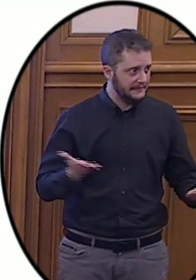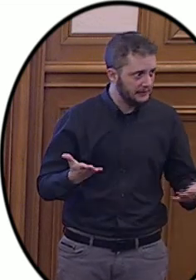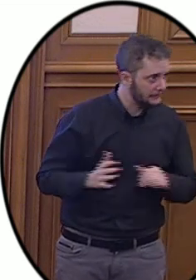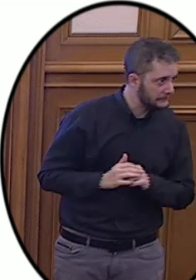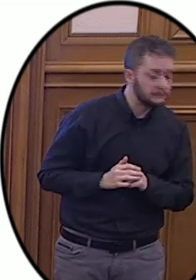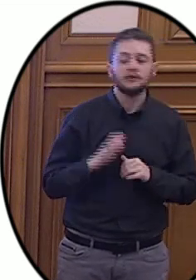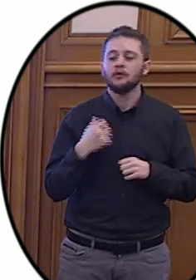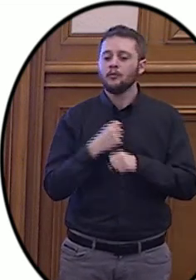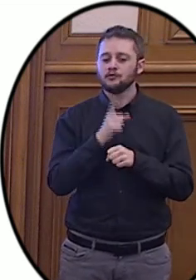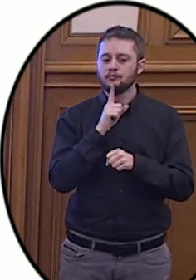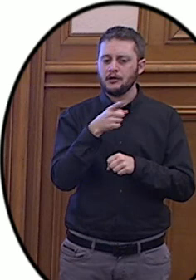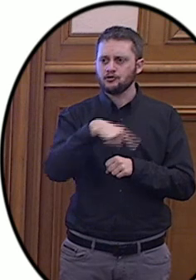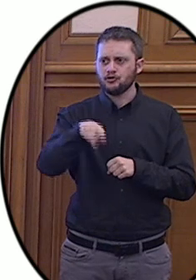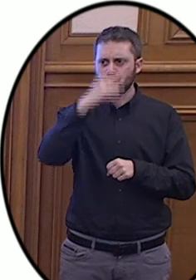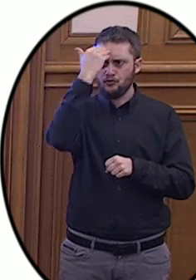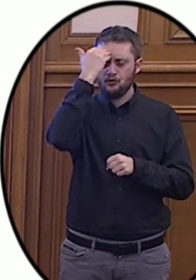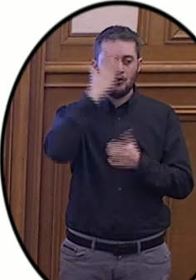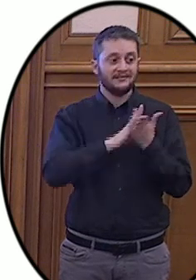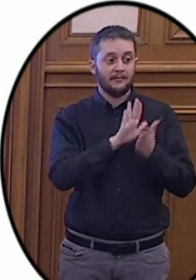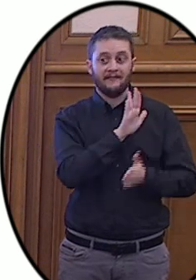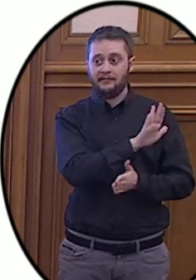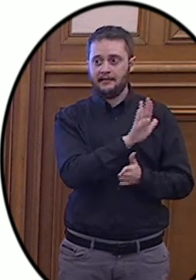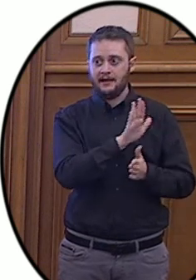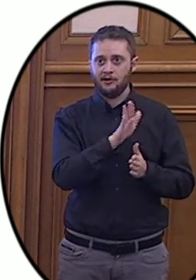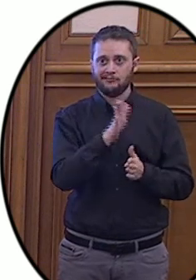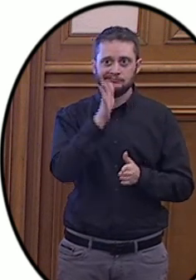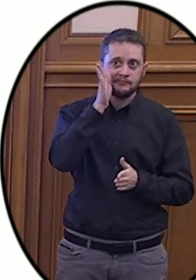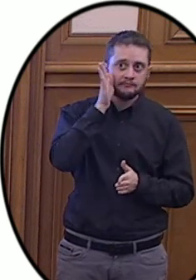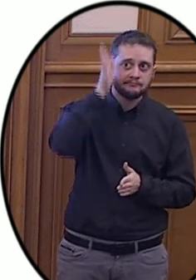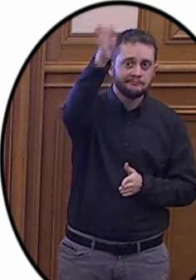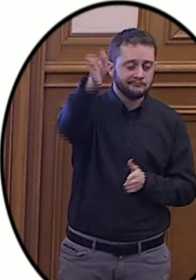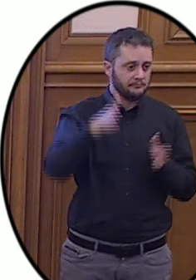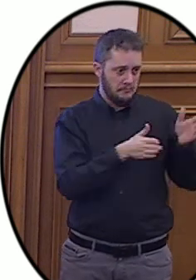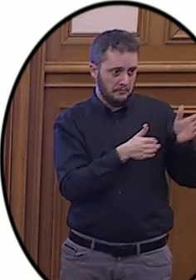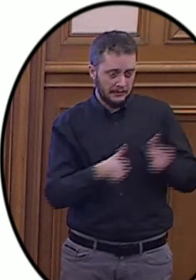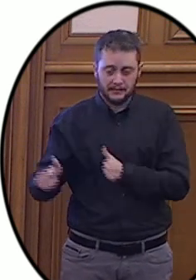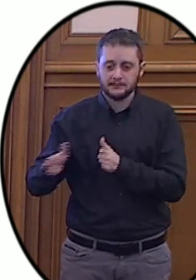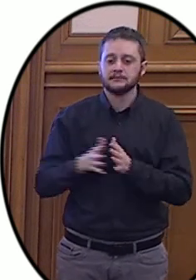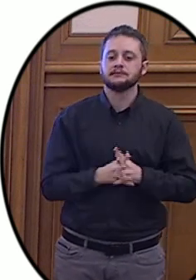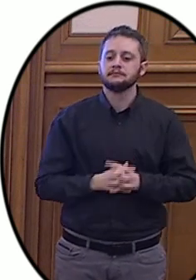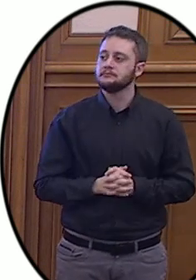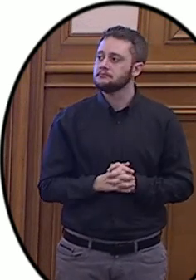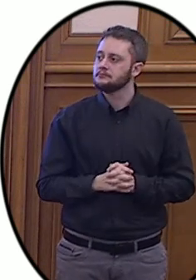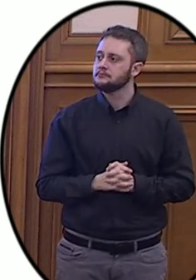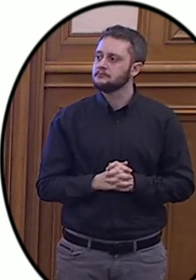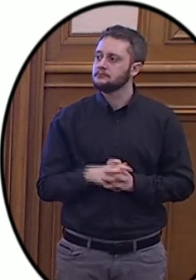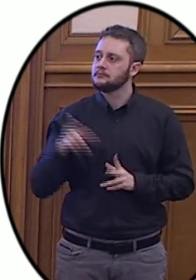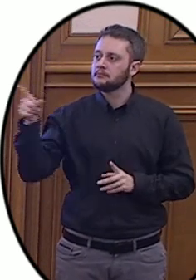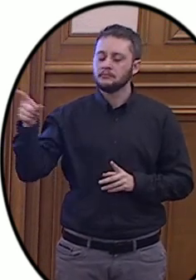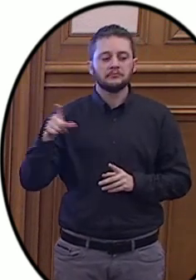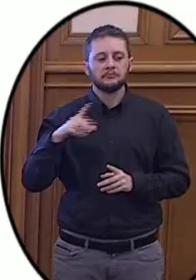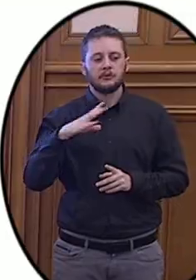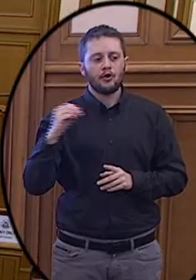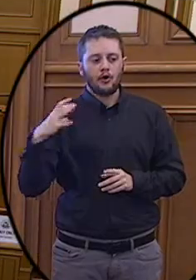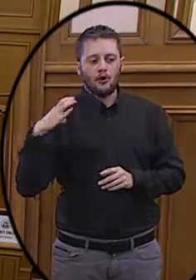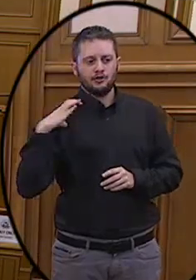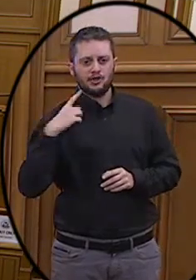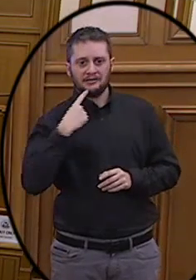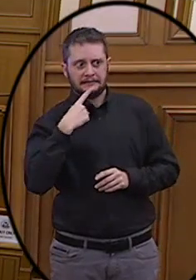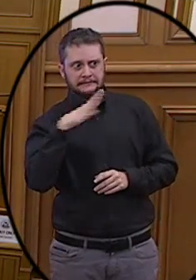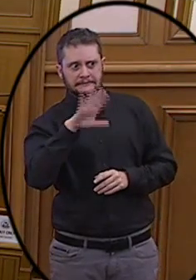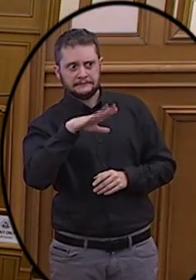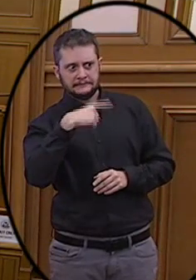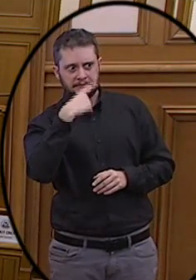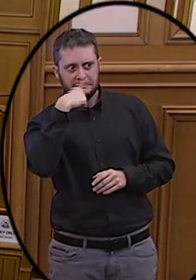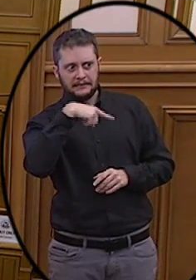some of the long-range planning that MOHCD is engaged in. Can I stop you there? We're going to be